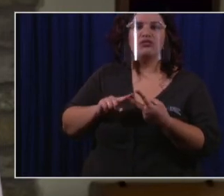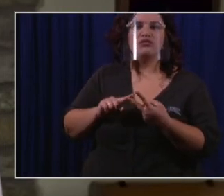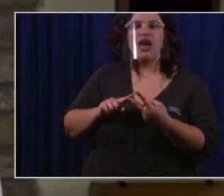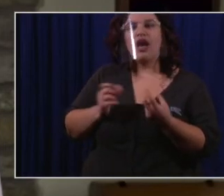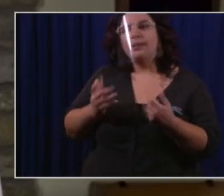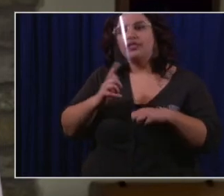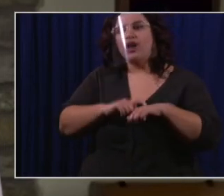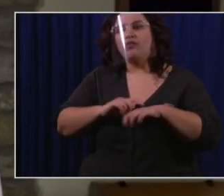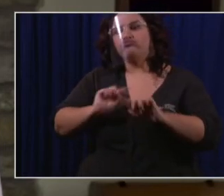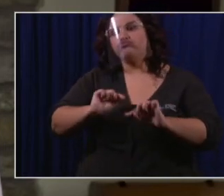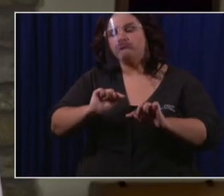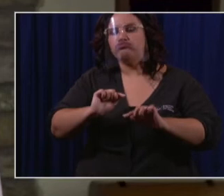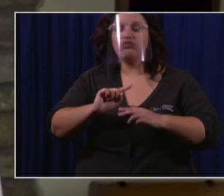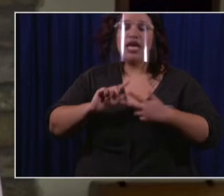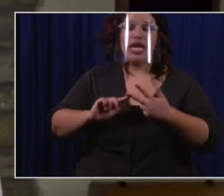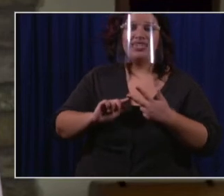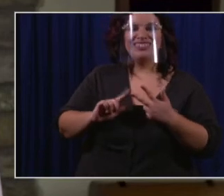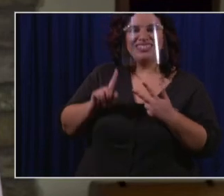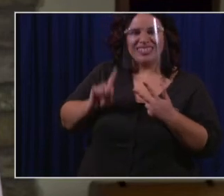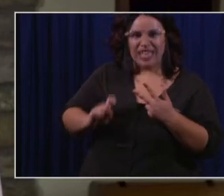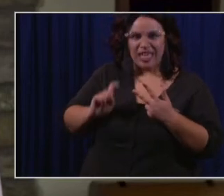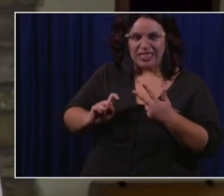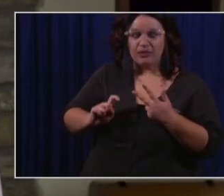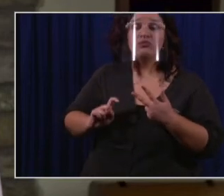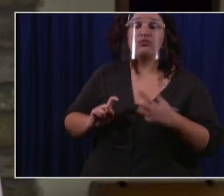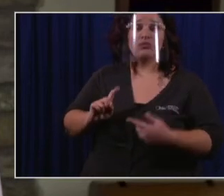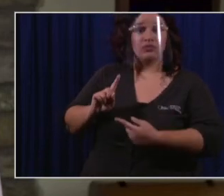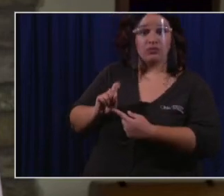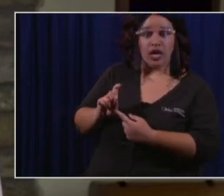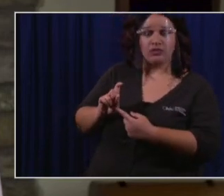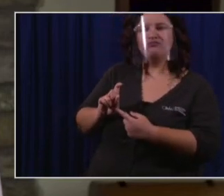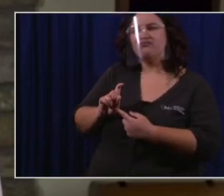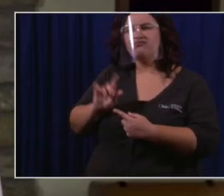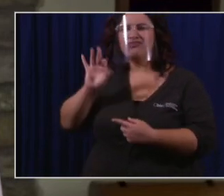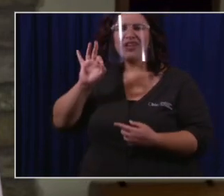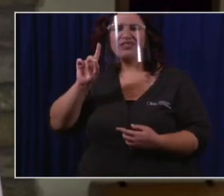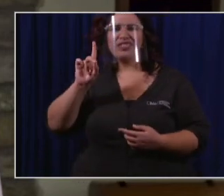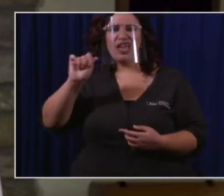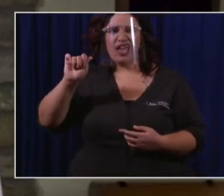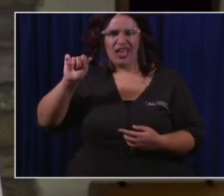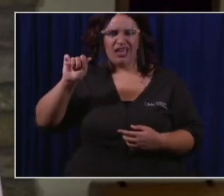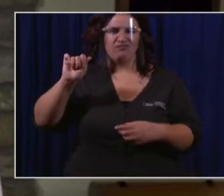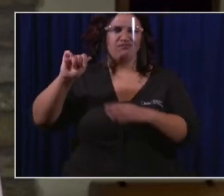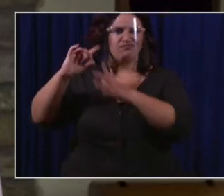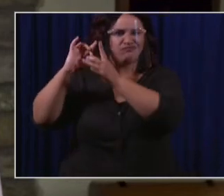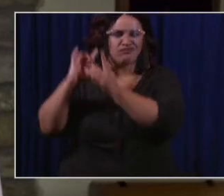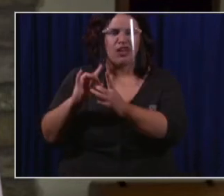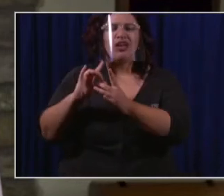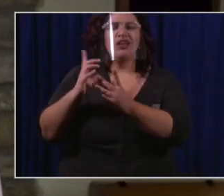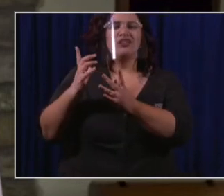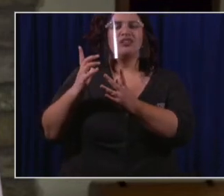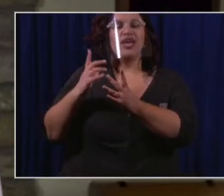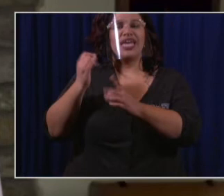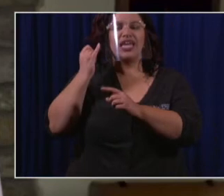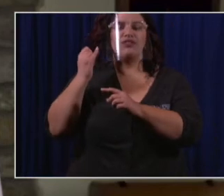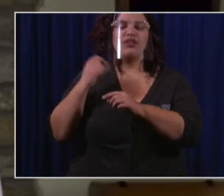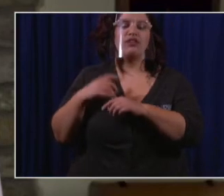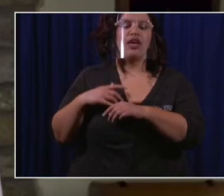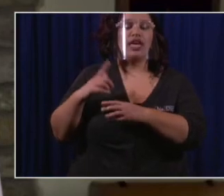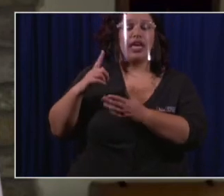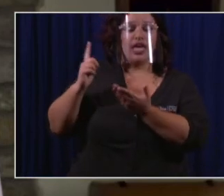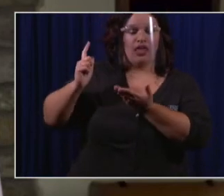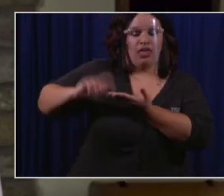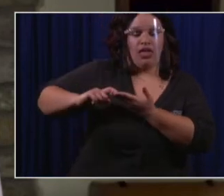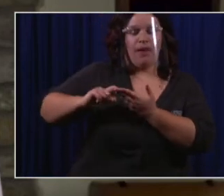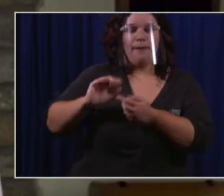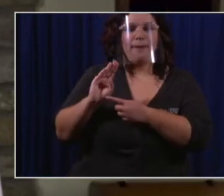mentioned we're getting and using, the FDA guidance says they pick up bacterial infection, viral fragments that are old and not